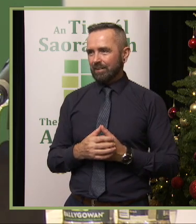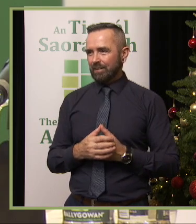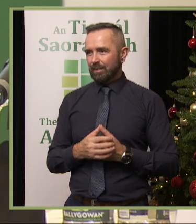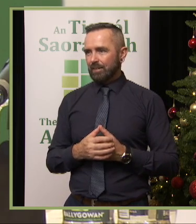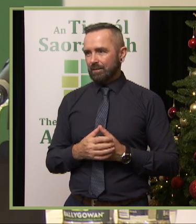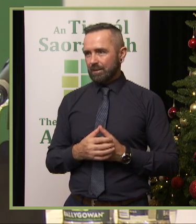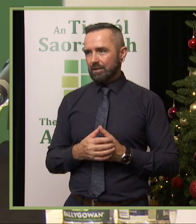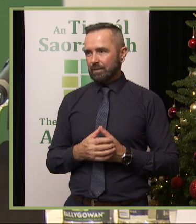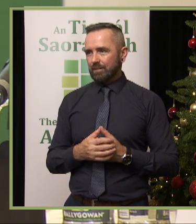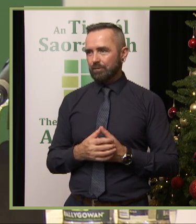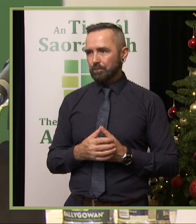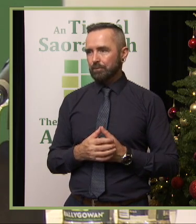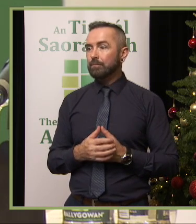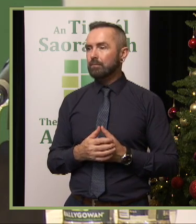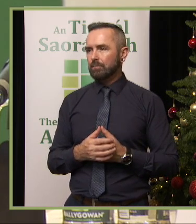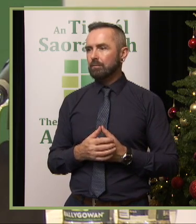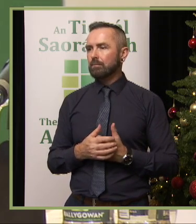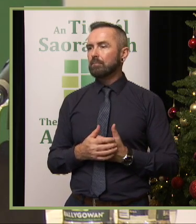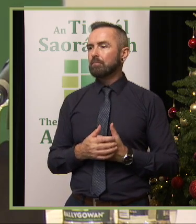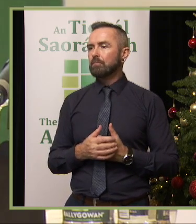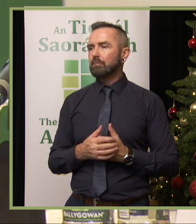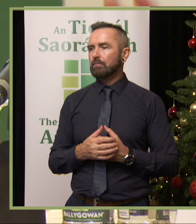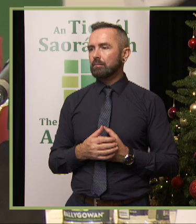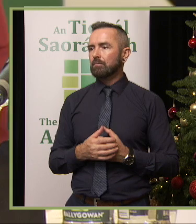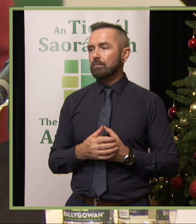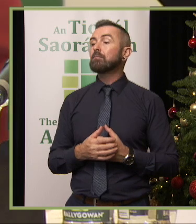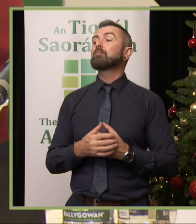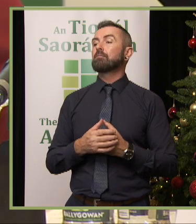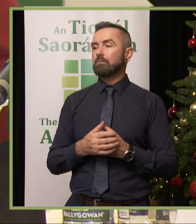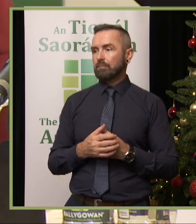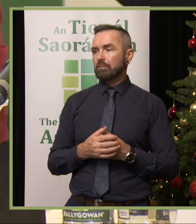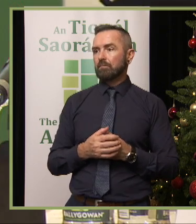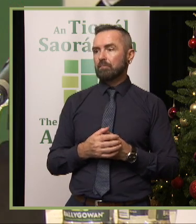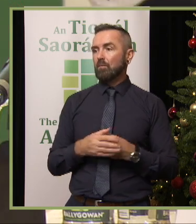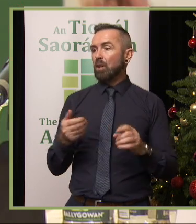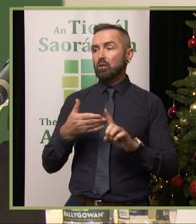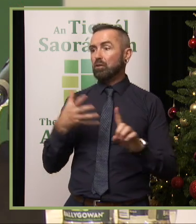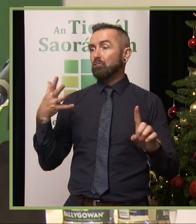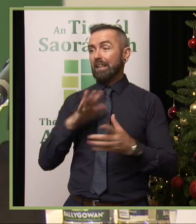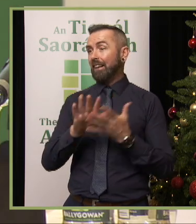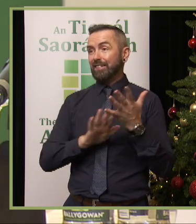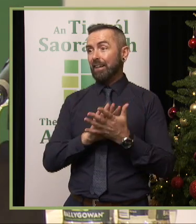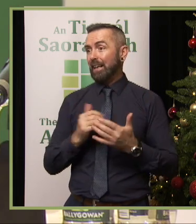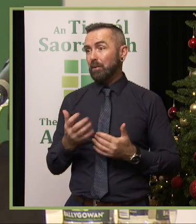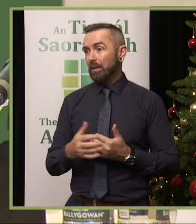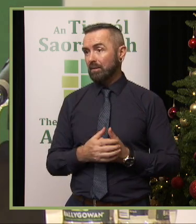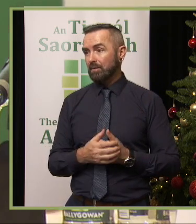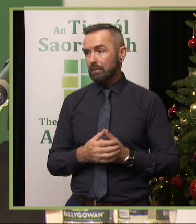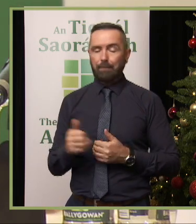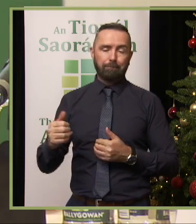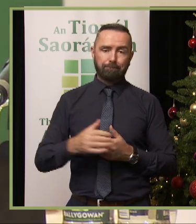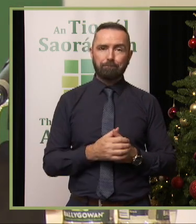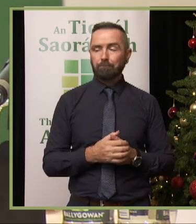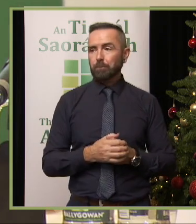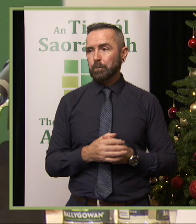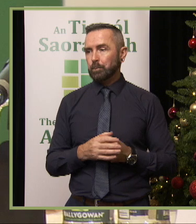further recommendation or further amendments to this section. Oh, 13 is ready now. Excellent. Thank you.